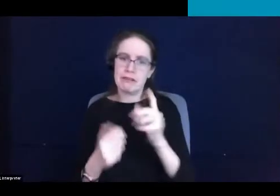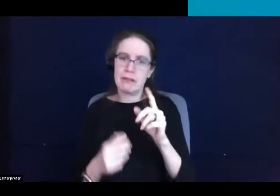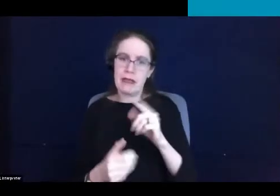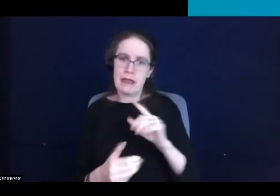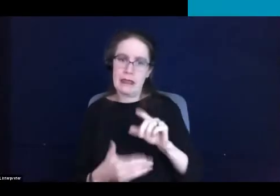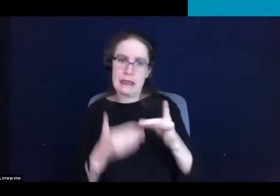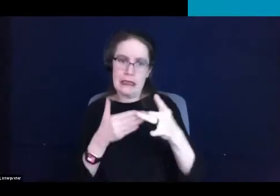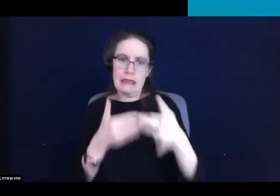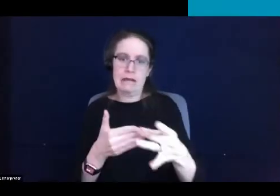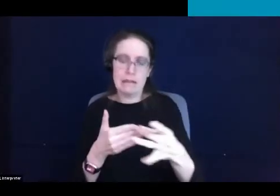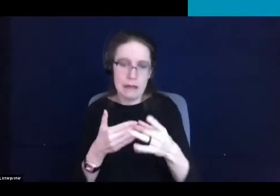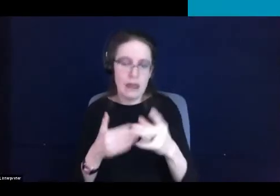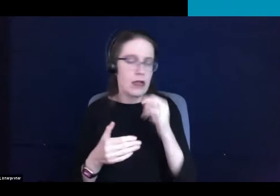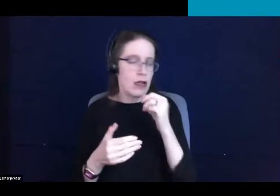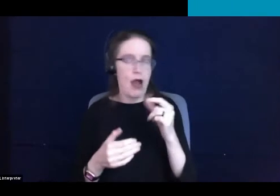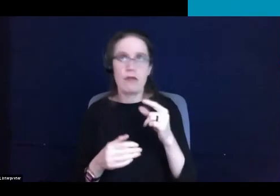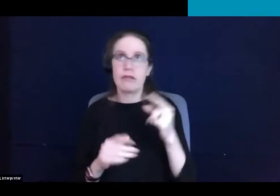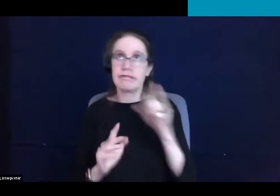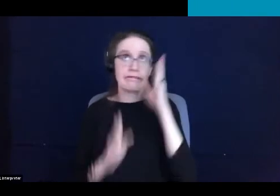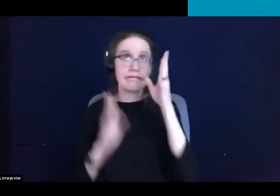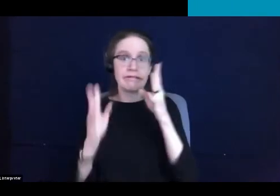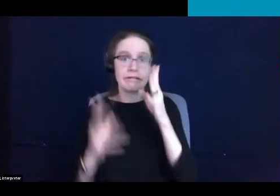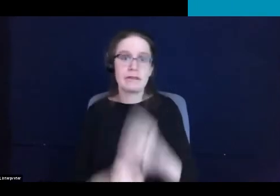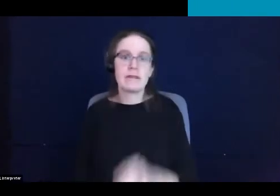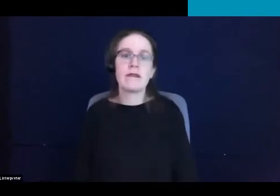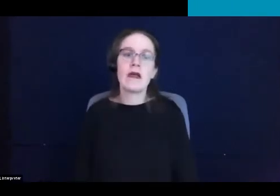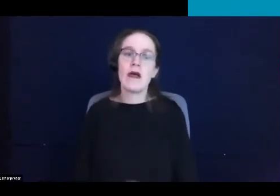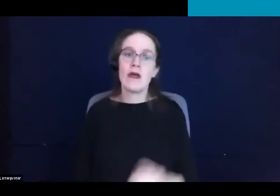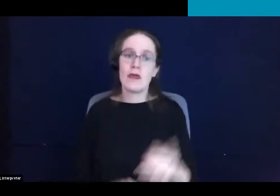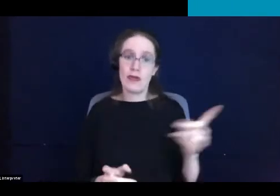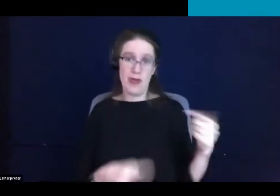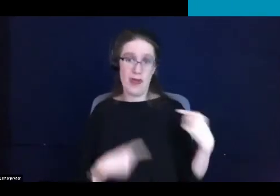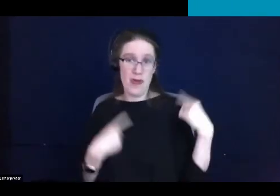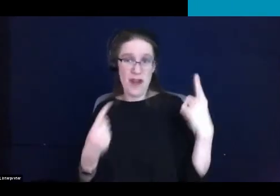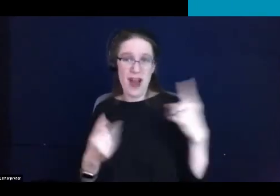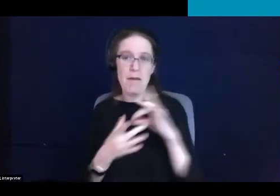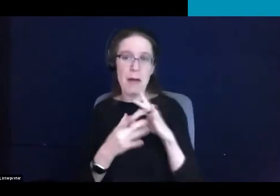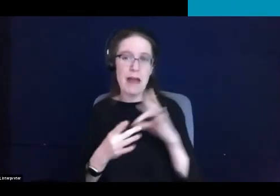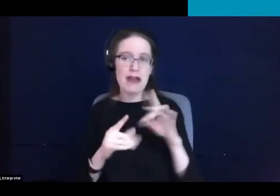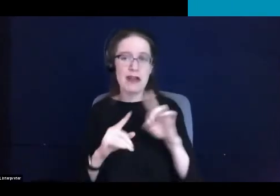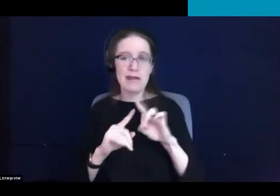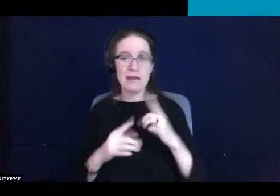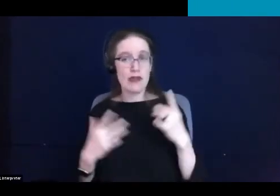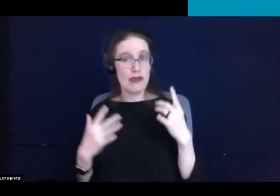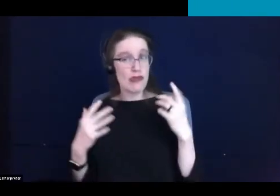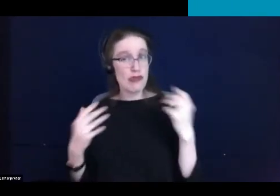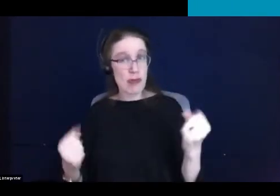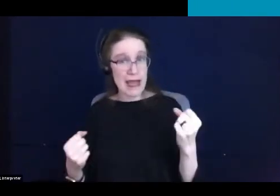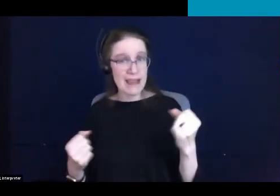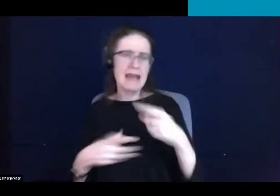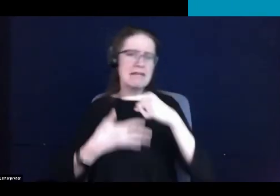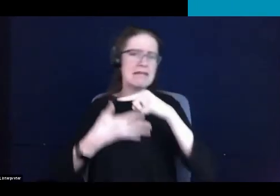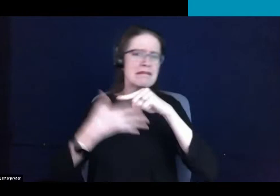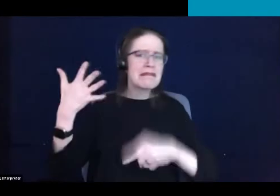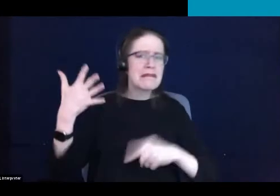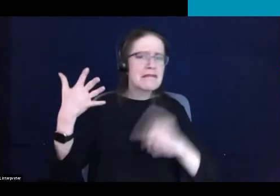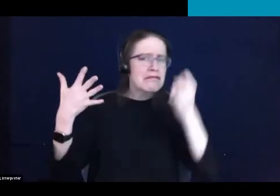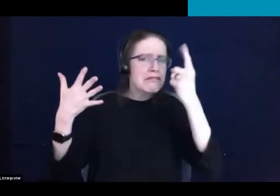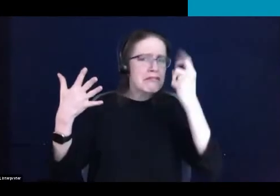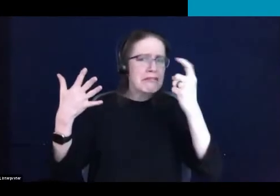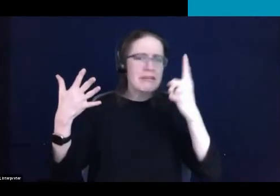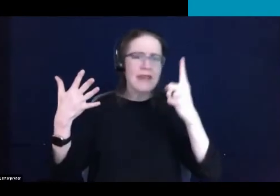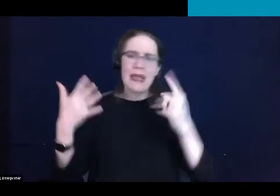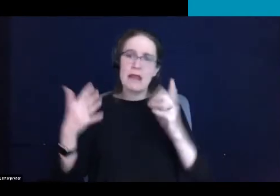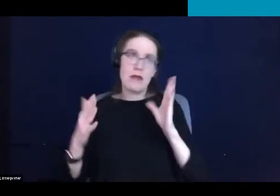And I've been alluding to some different strains, and these are just some of the ones that we've come up with, but there's lots of different strengths that